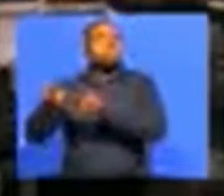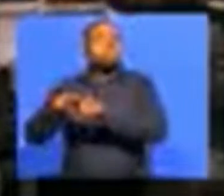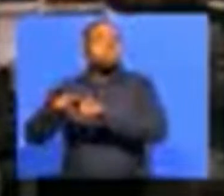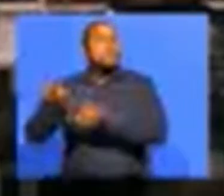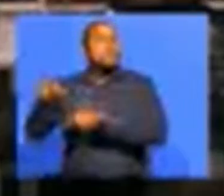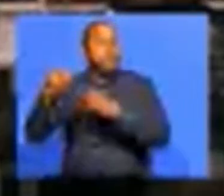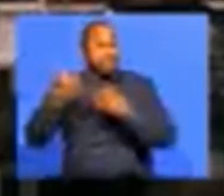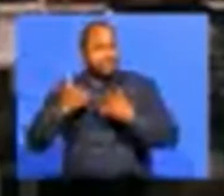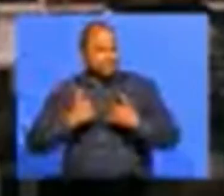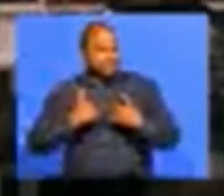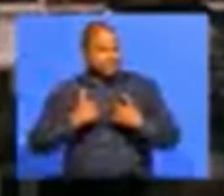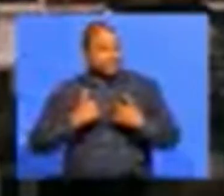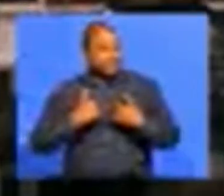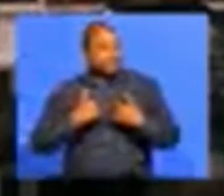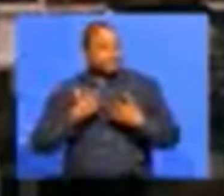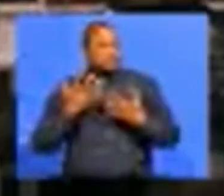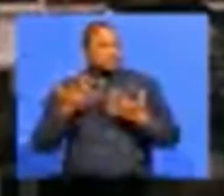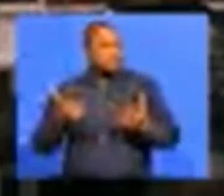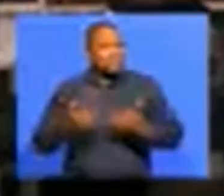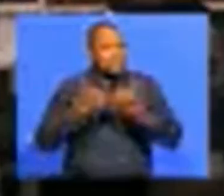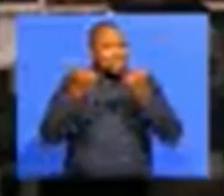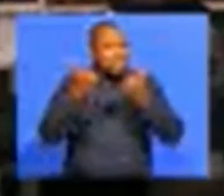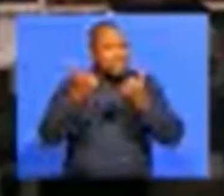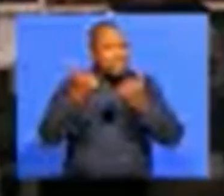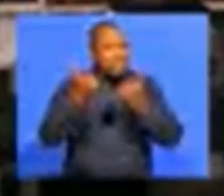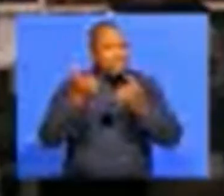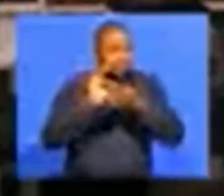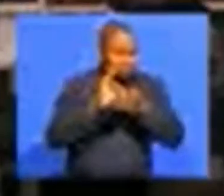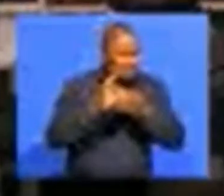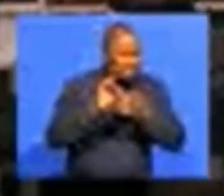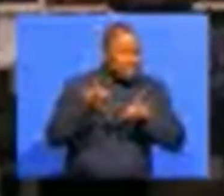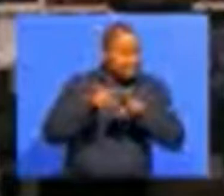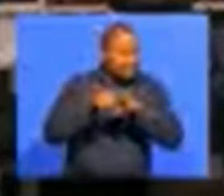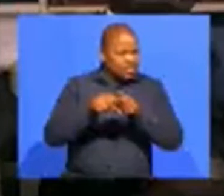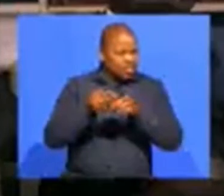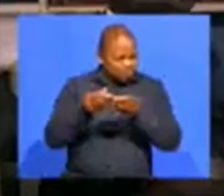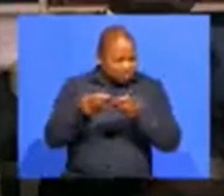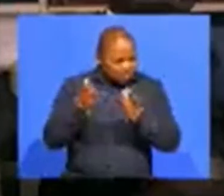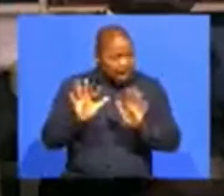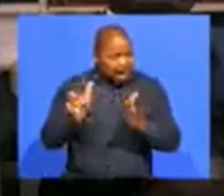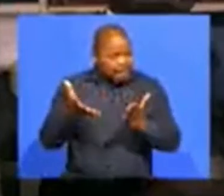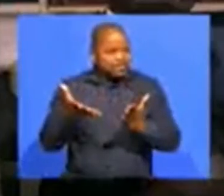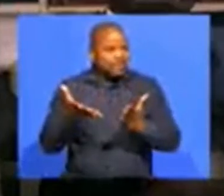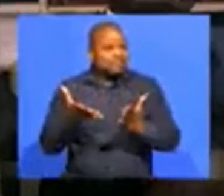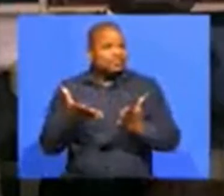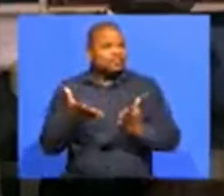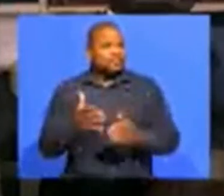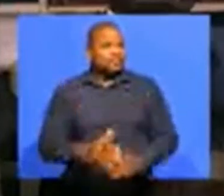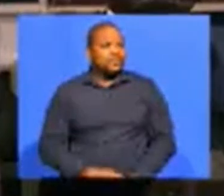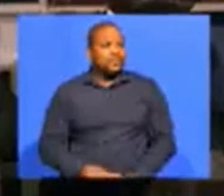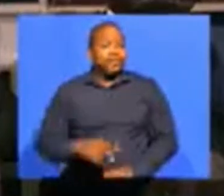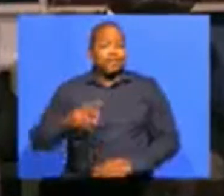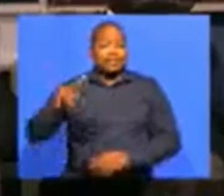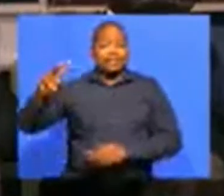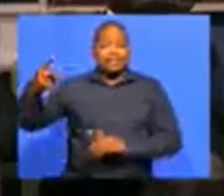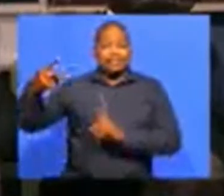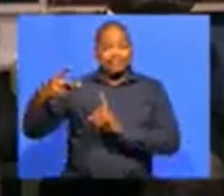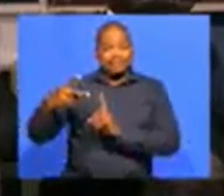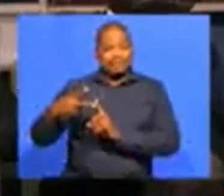Do you have any joint challenges you aim to address as you forge closer ties? The second one